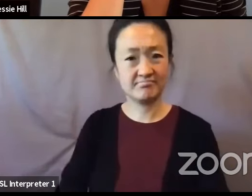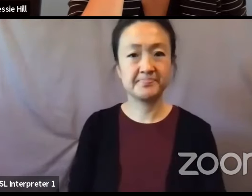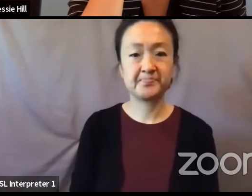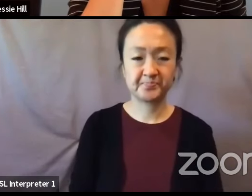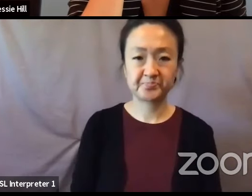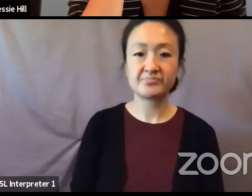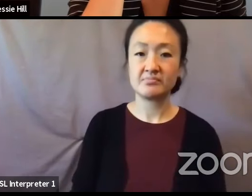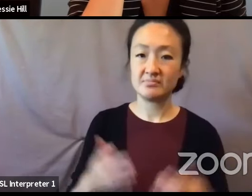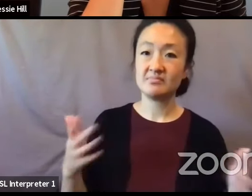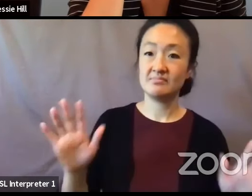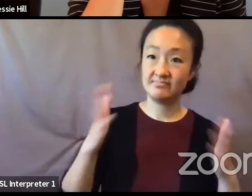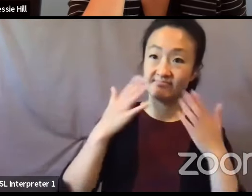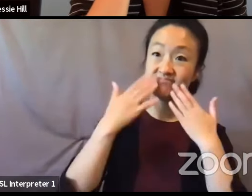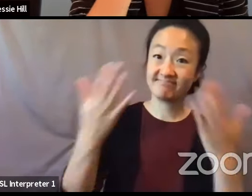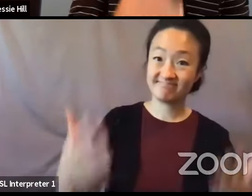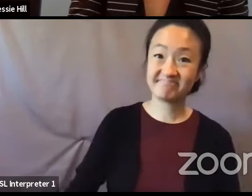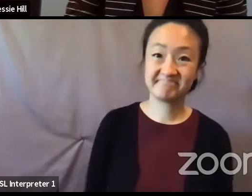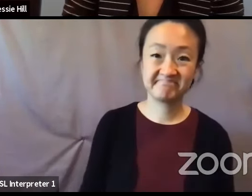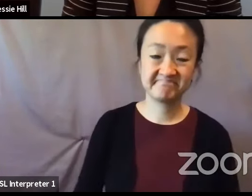That's it. Thank you.